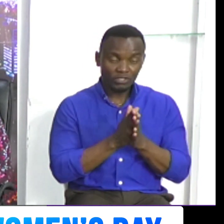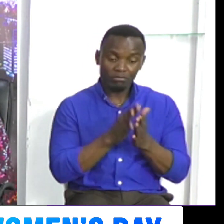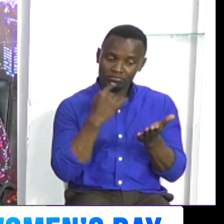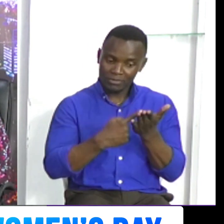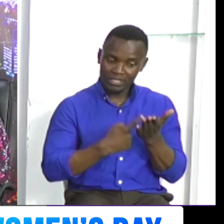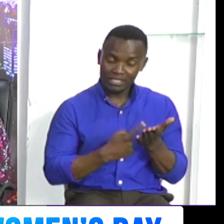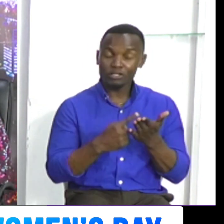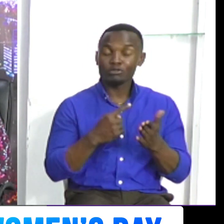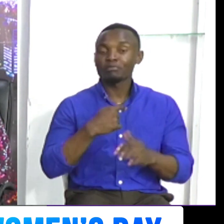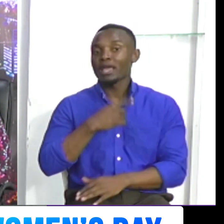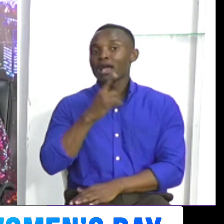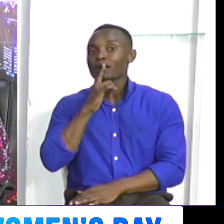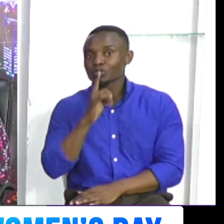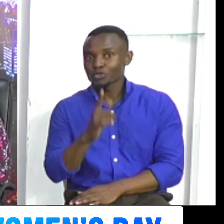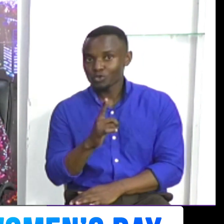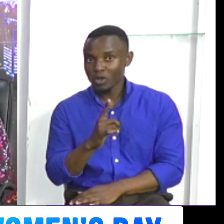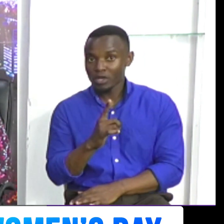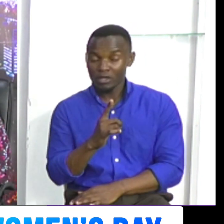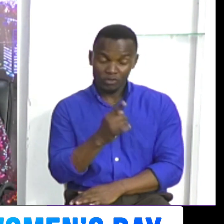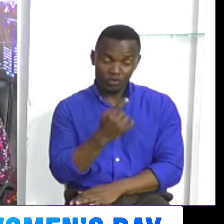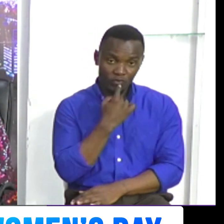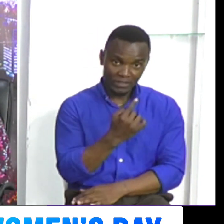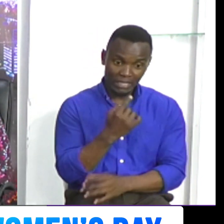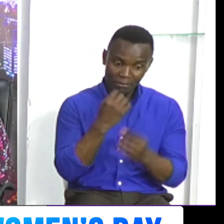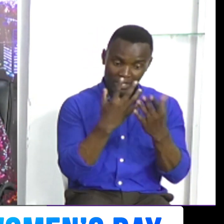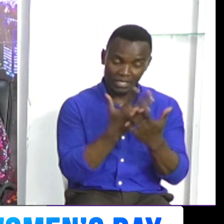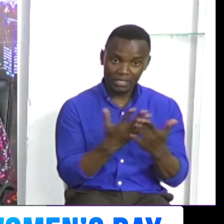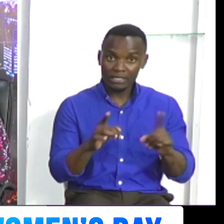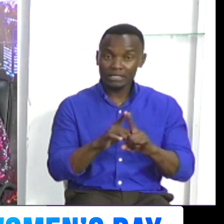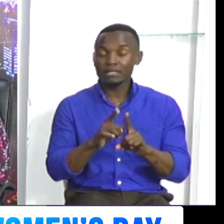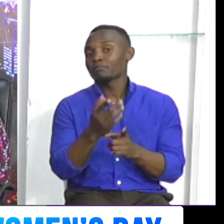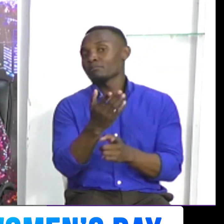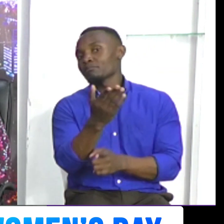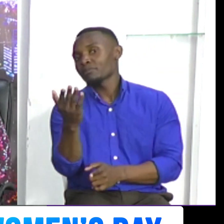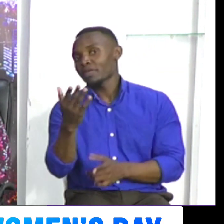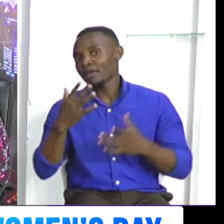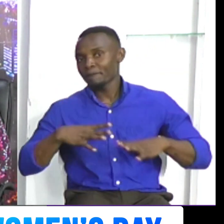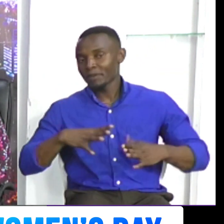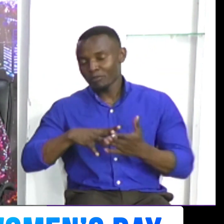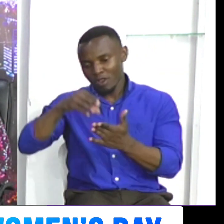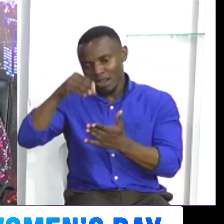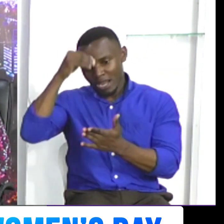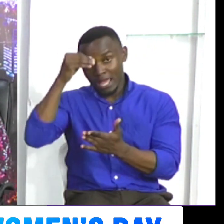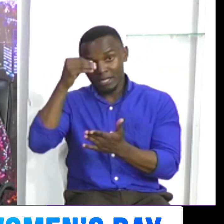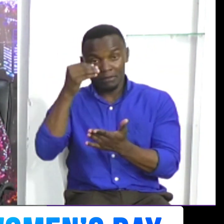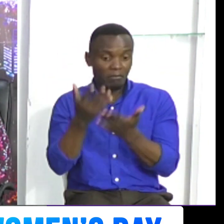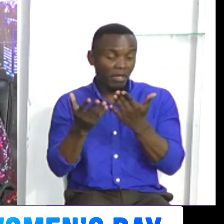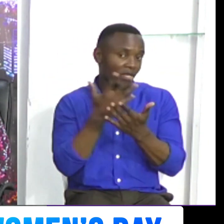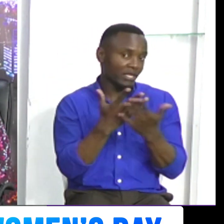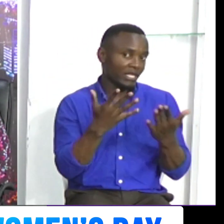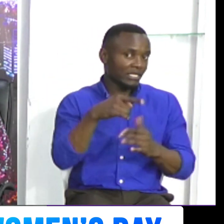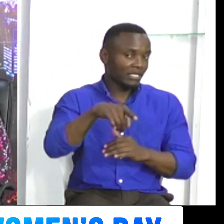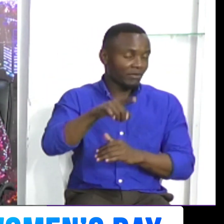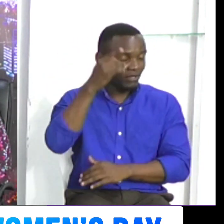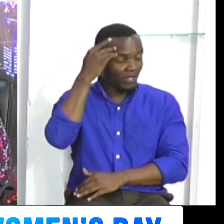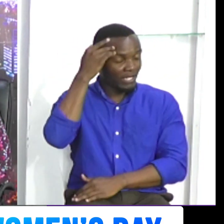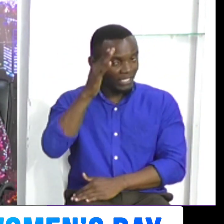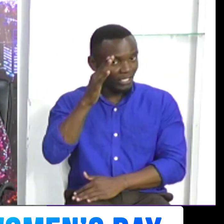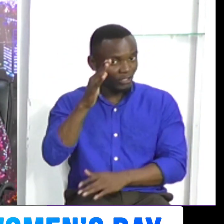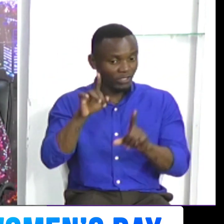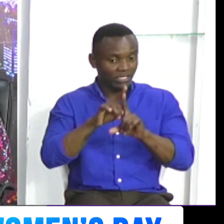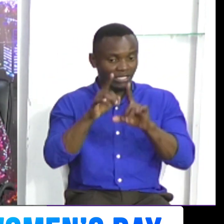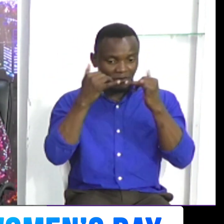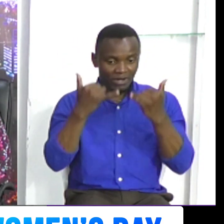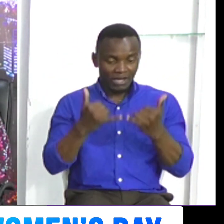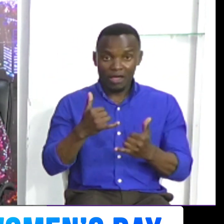sure you said a lot, and a lot of people there have learned a lot, something they didn't even know. At least now I've known that